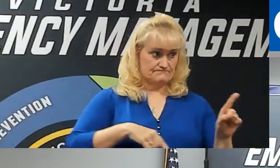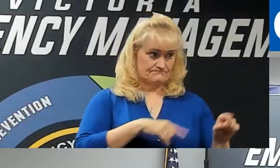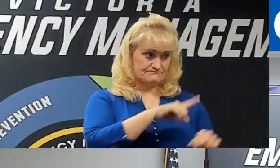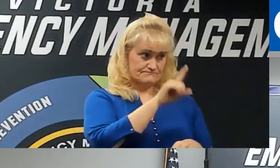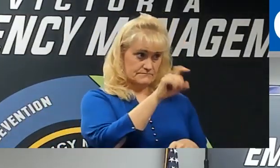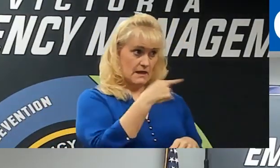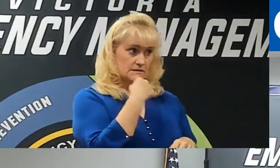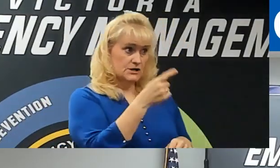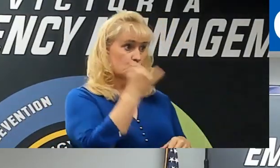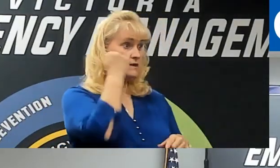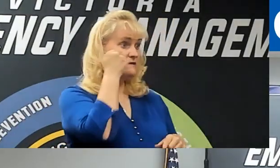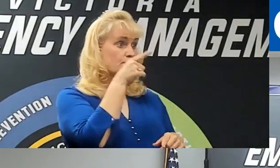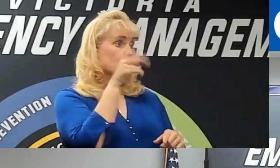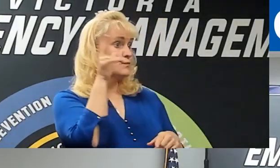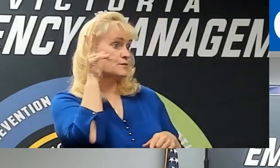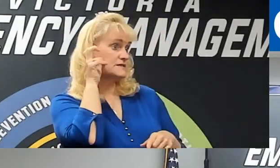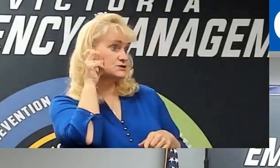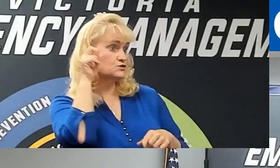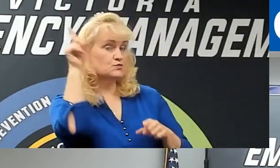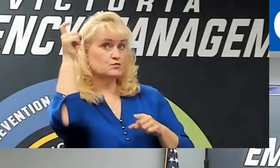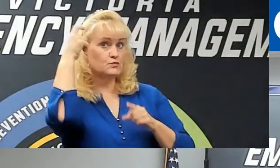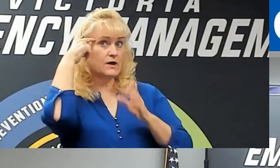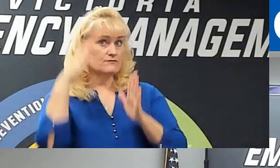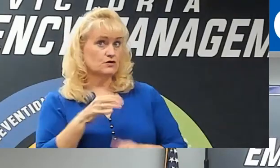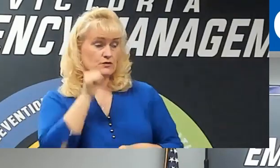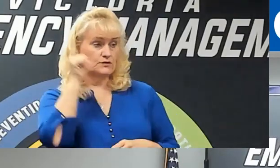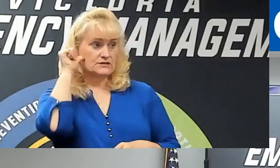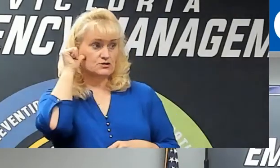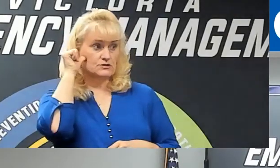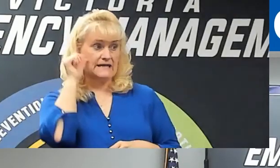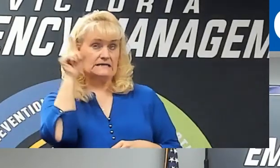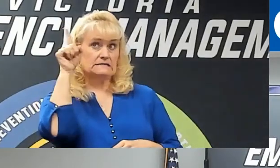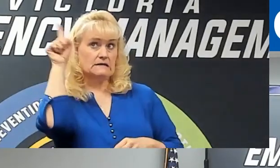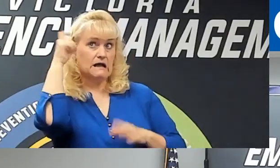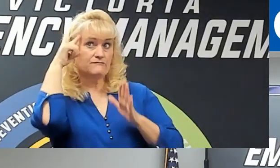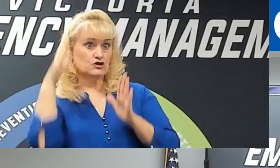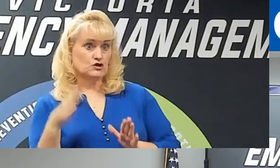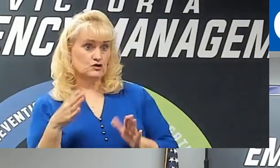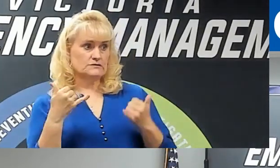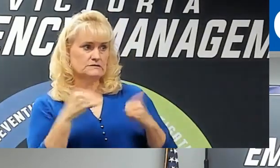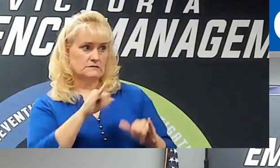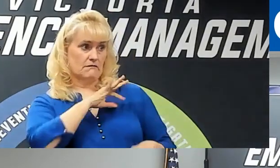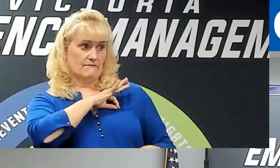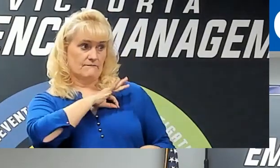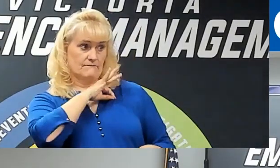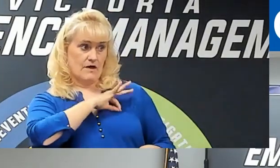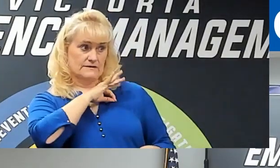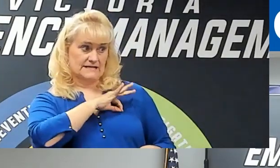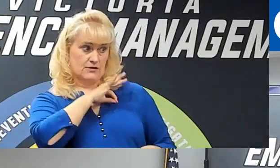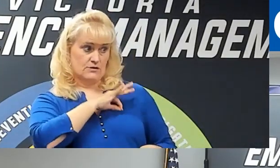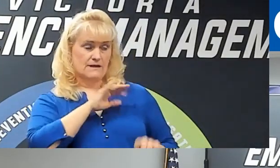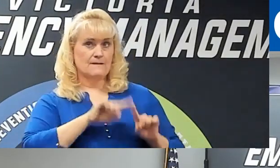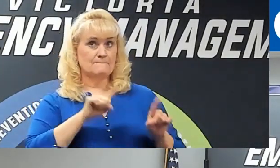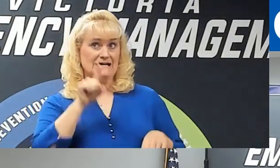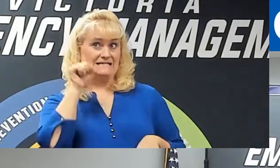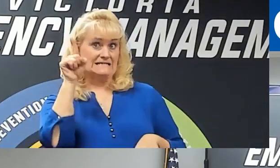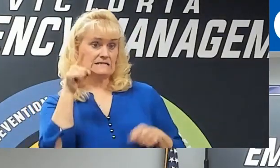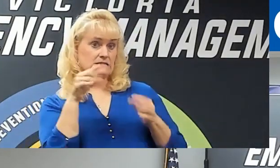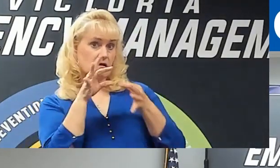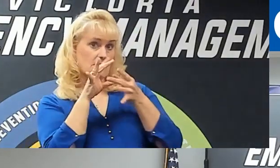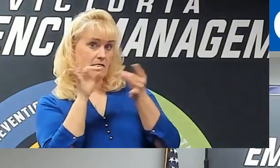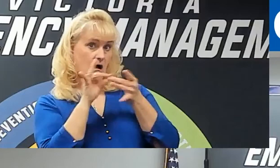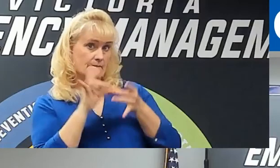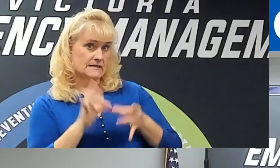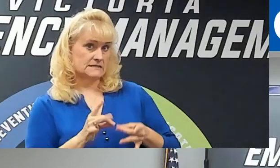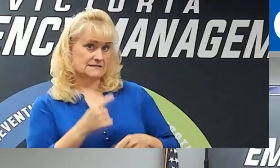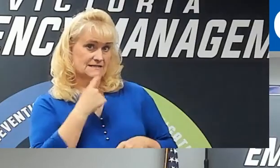governor yesterday, his idea is still voluntary. But his comment was the last thing we